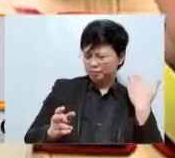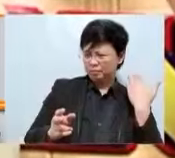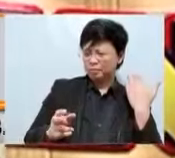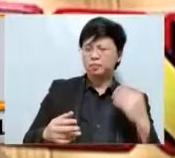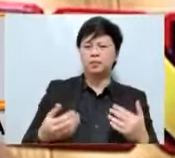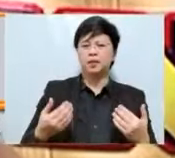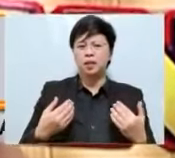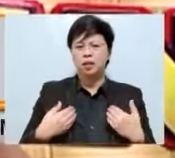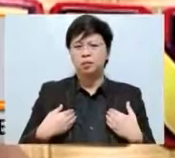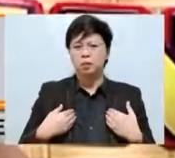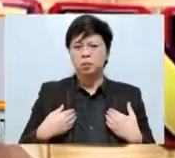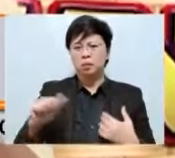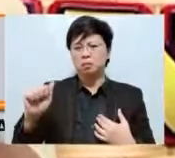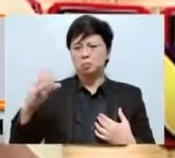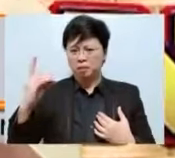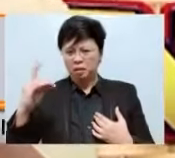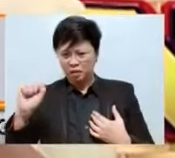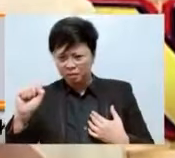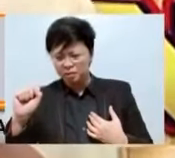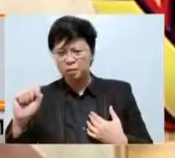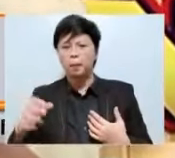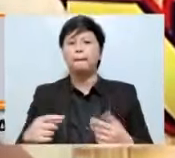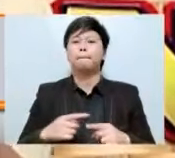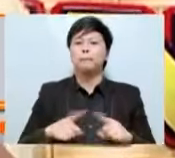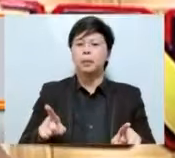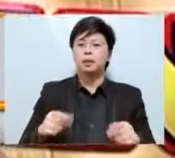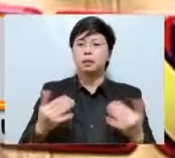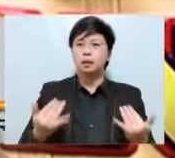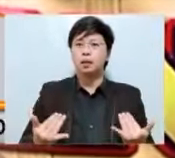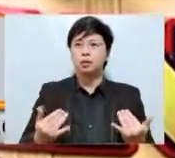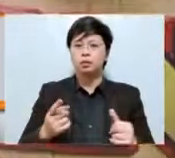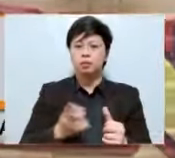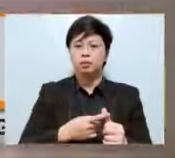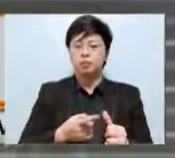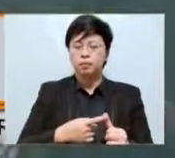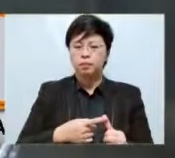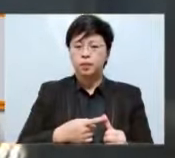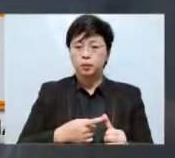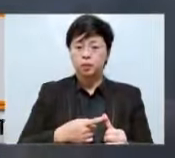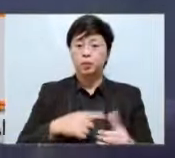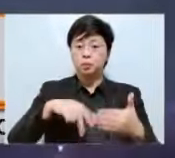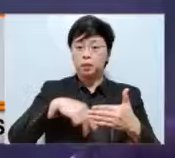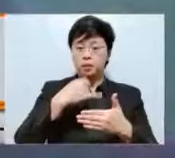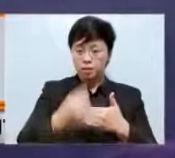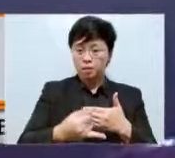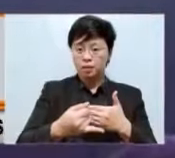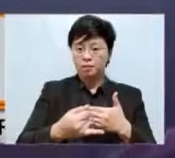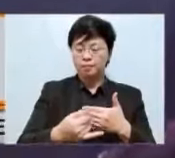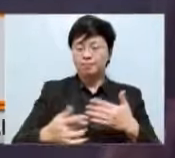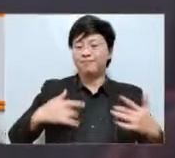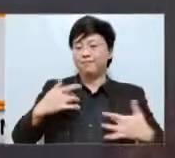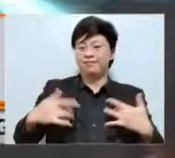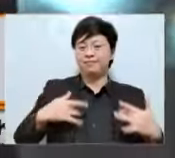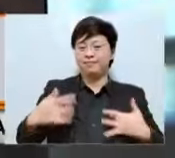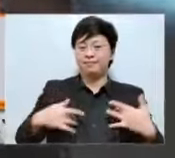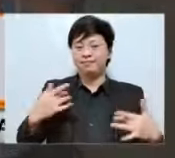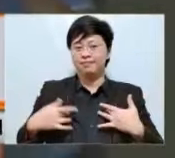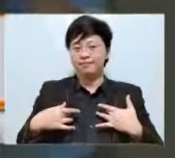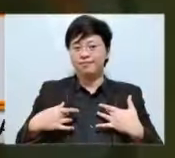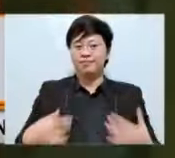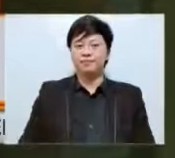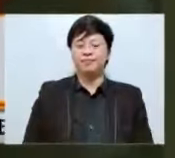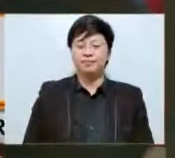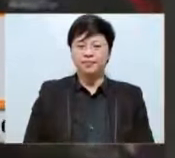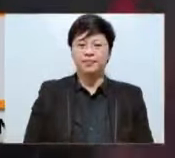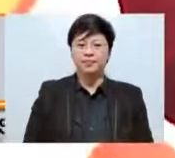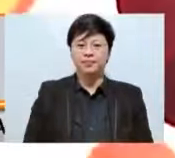family. But now, first project, we're all together and so I'm just excited. Manang-mana sa kanyang OG heartthrob dad na